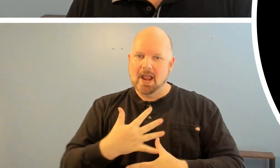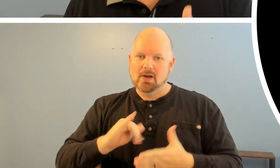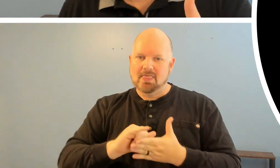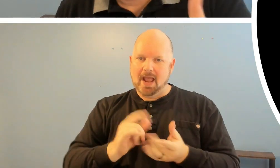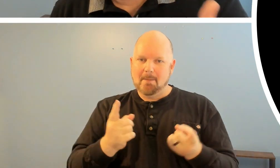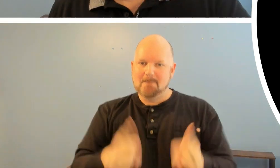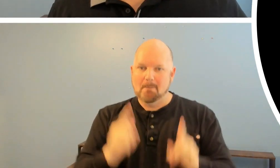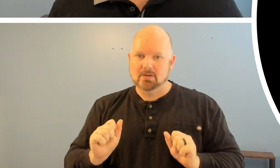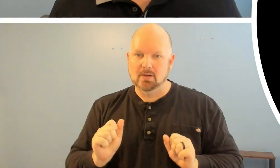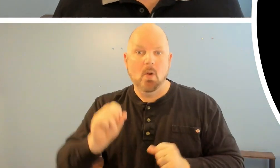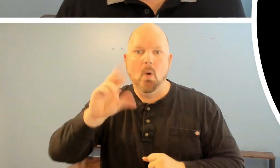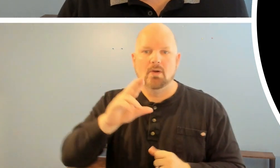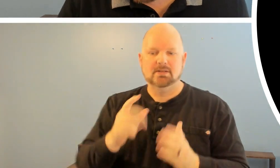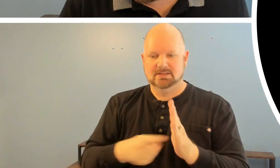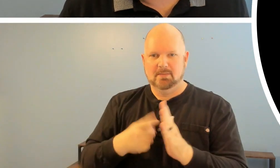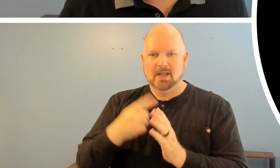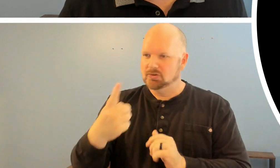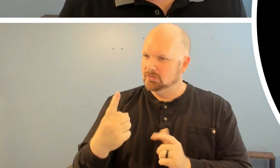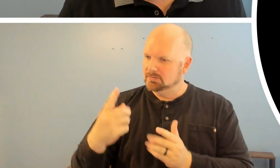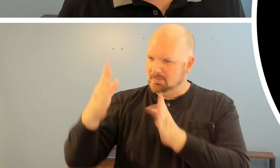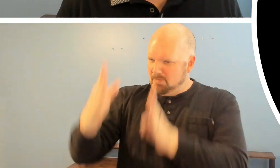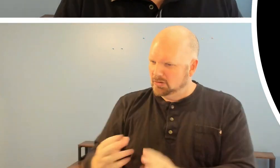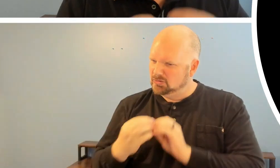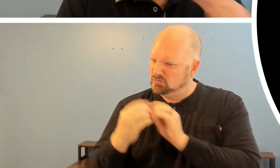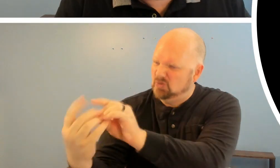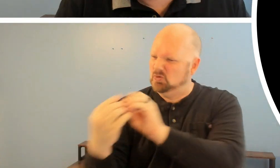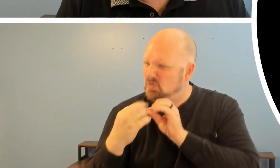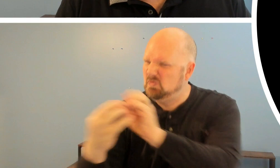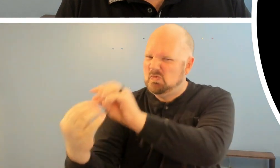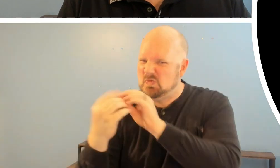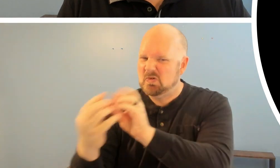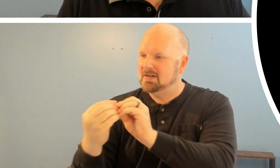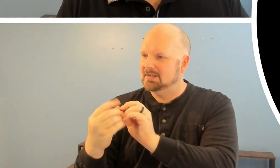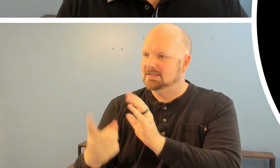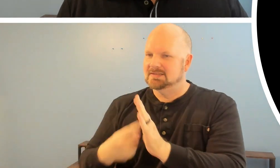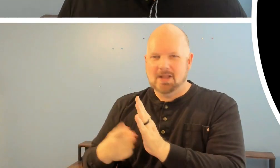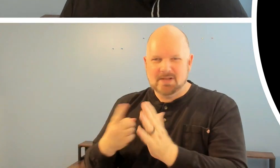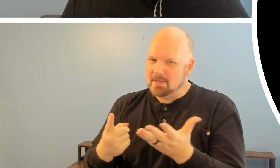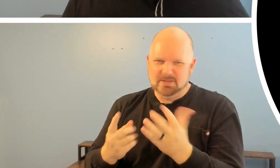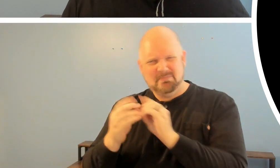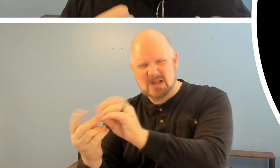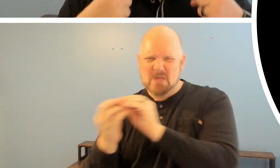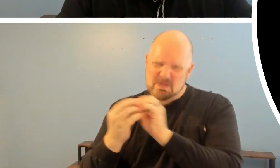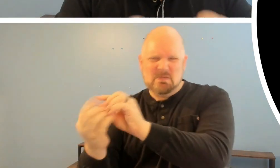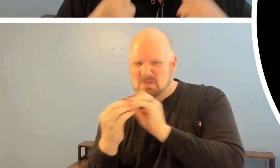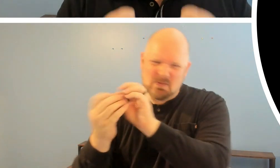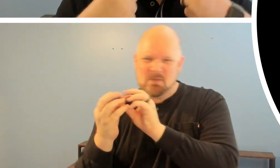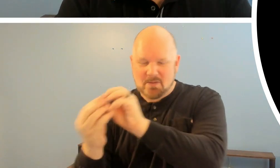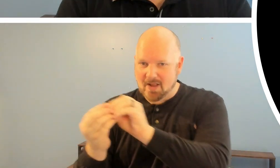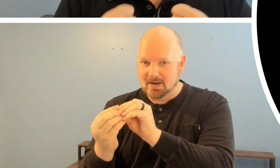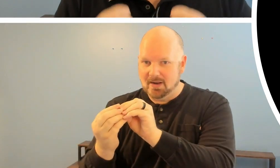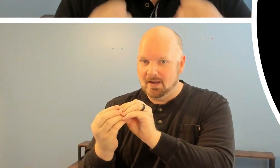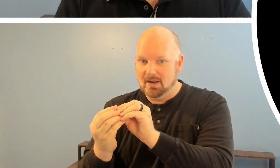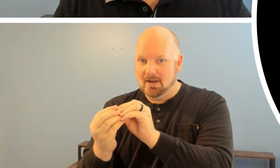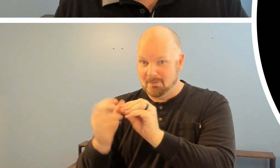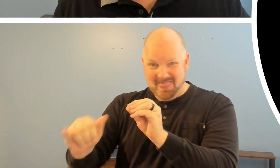moment. Or sometimes when you're in the heat of the moment and you're in the argument with somebody and you're going back and forth and